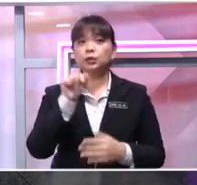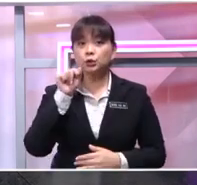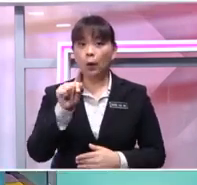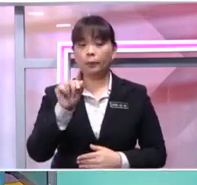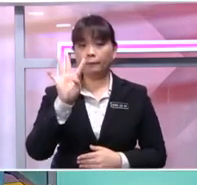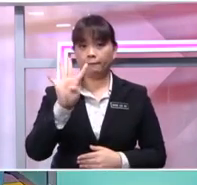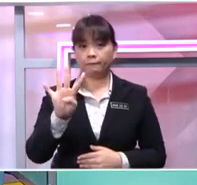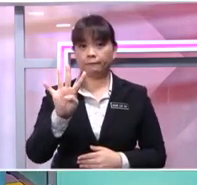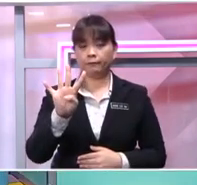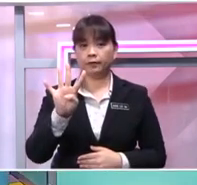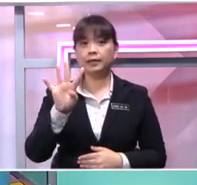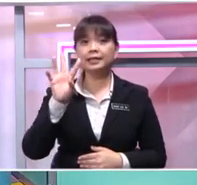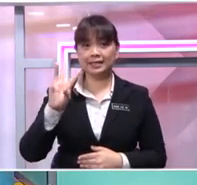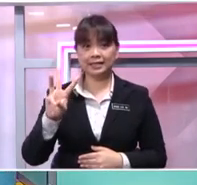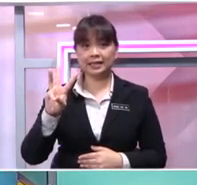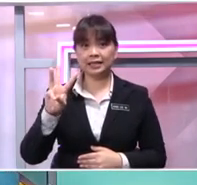.45, mm-hmm. 4-6.